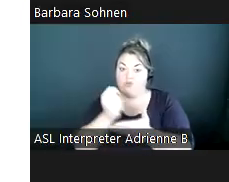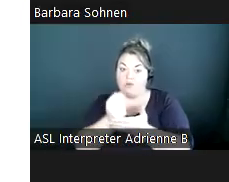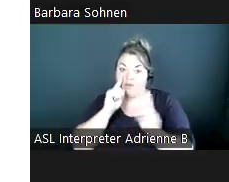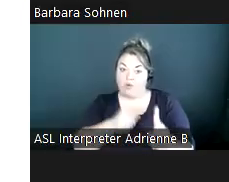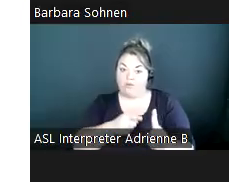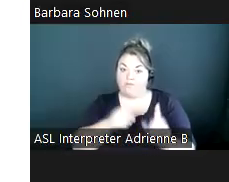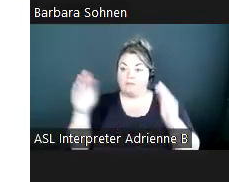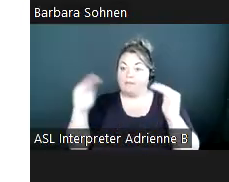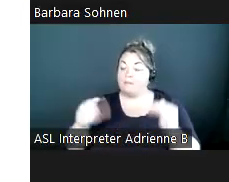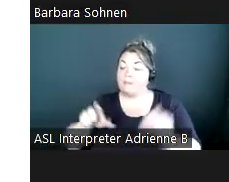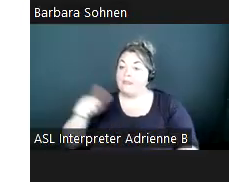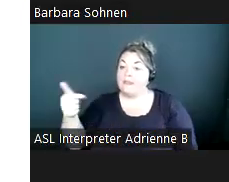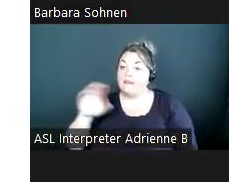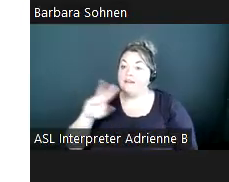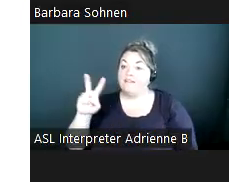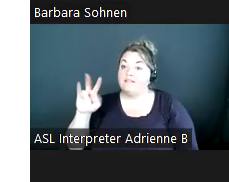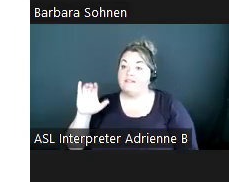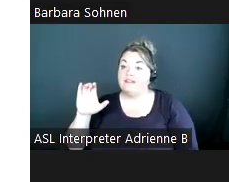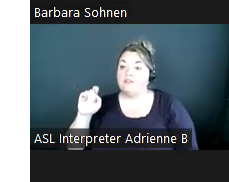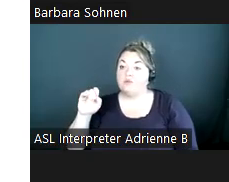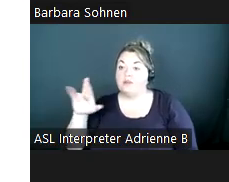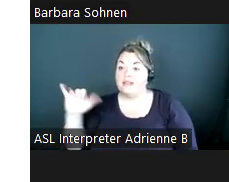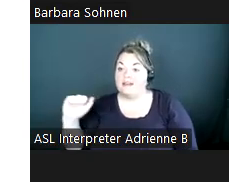Okay, and I will hand it back over to Victoria.